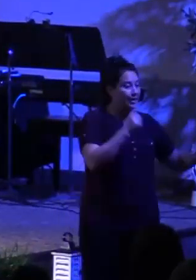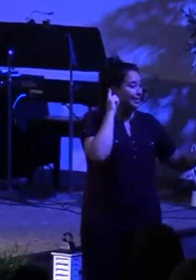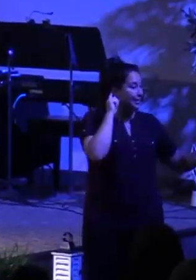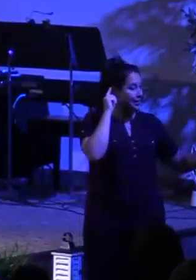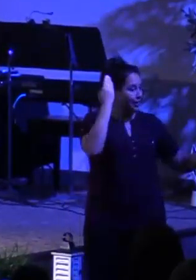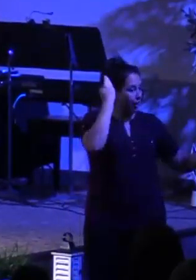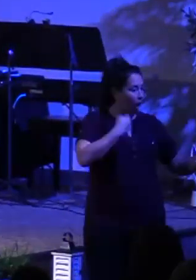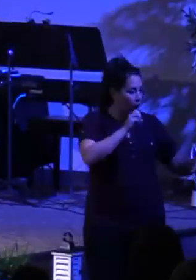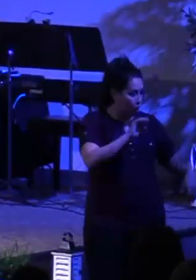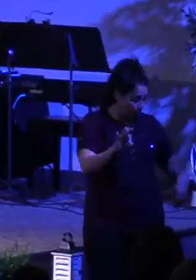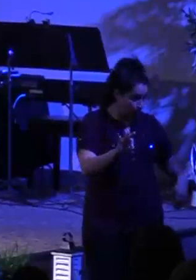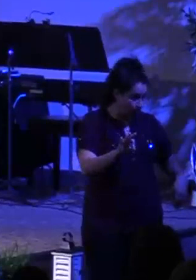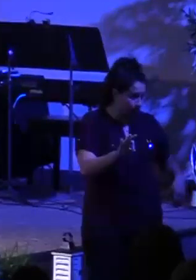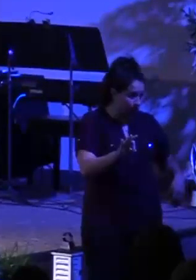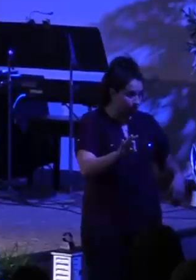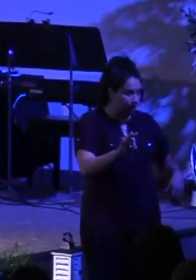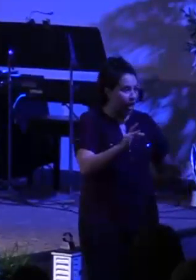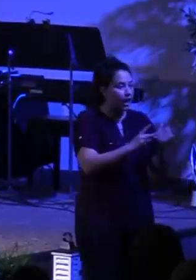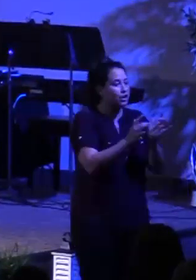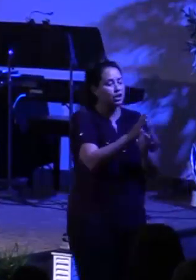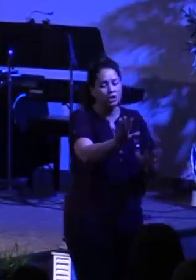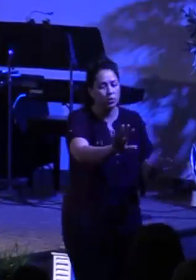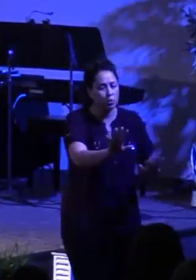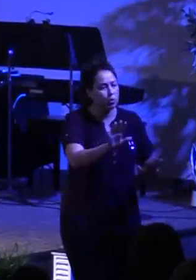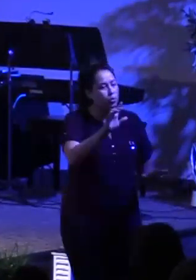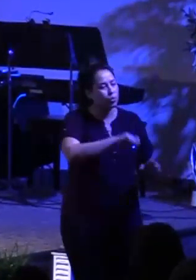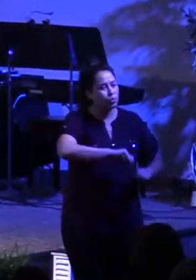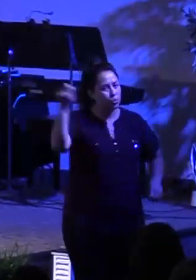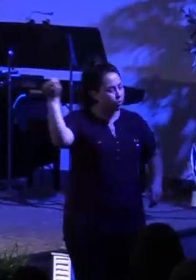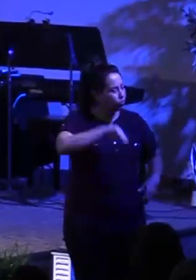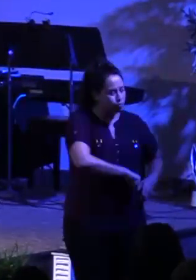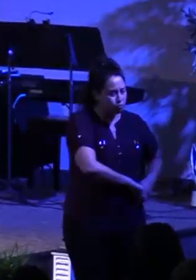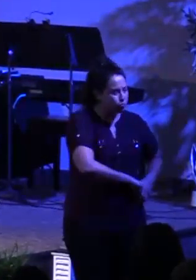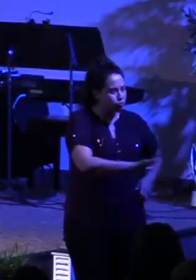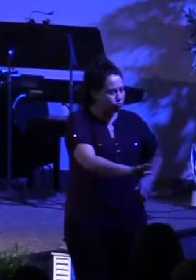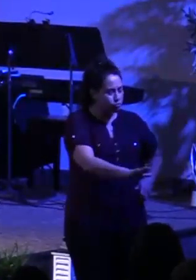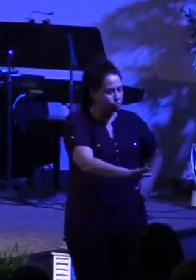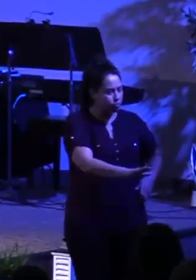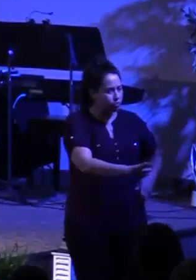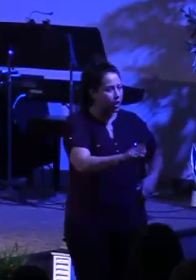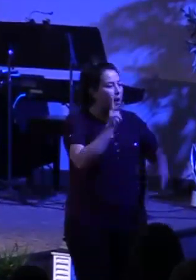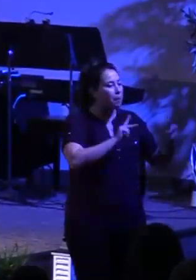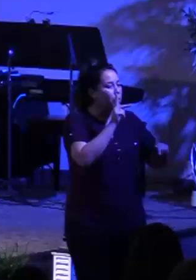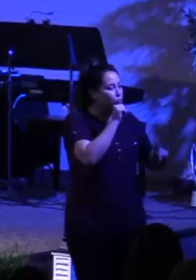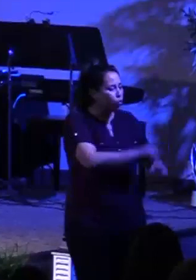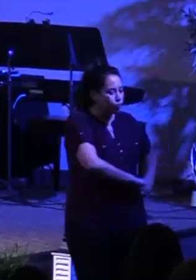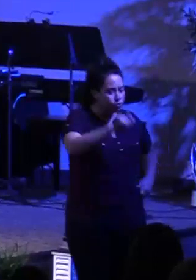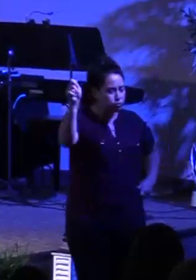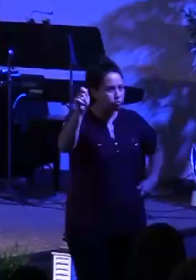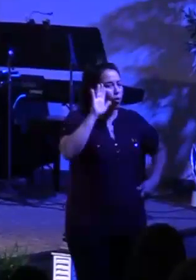ear off. And Jesus stops him and he says, "Put your sword away. For all who draw the sword will die by the